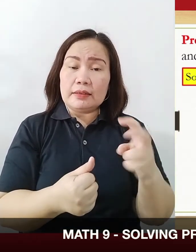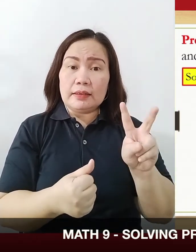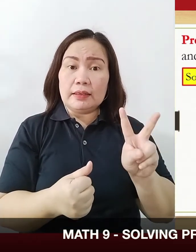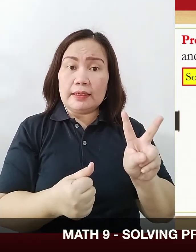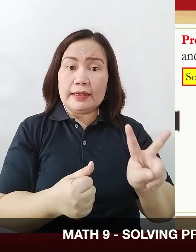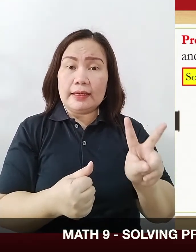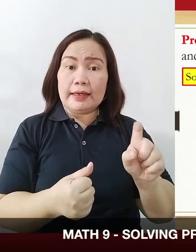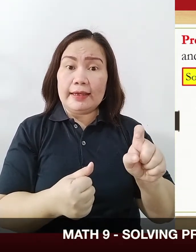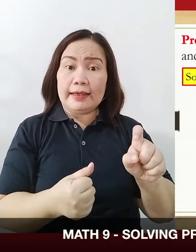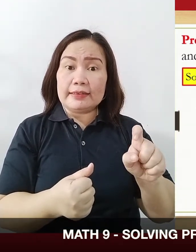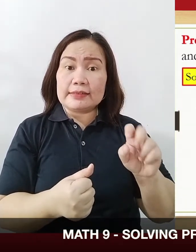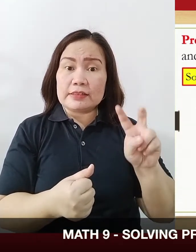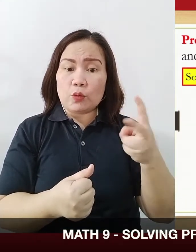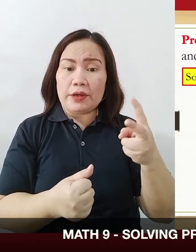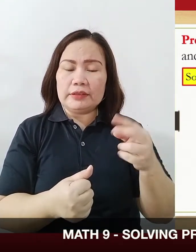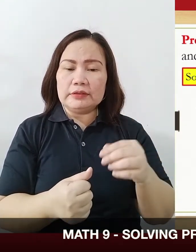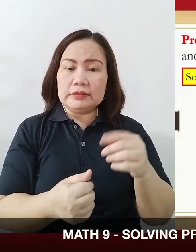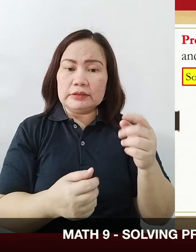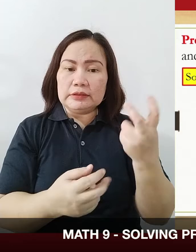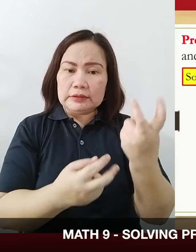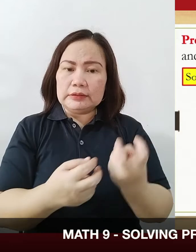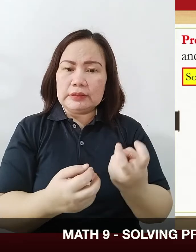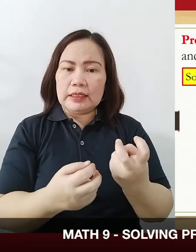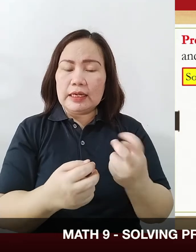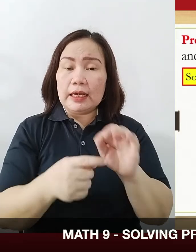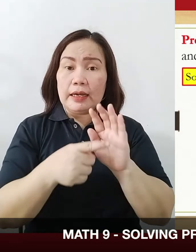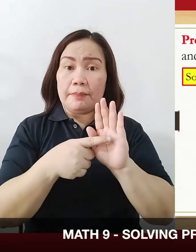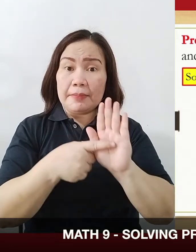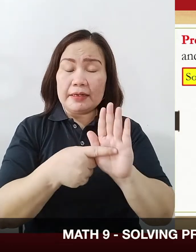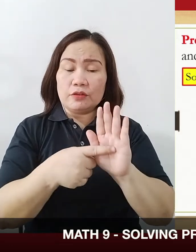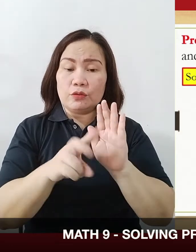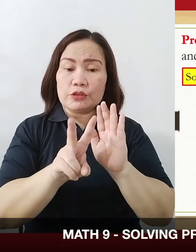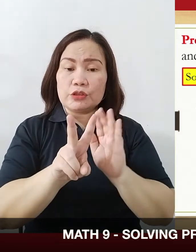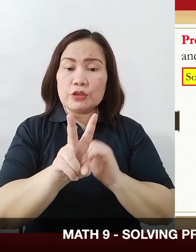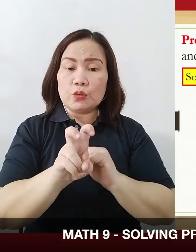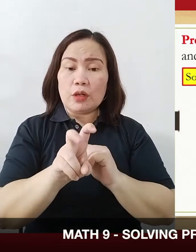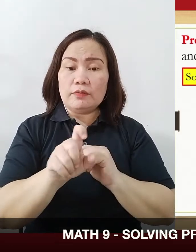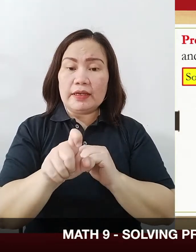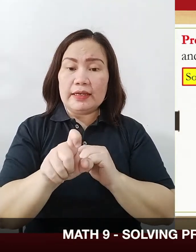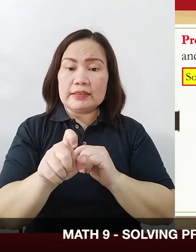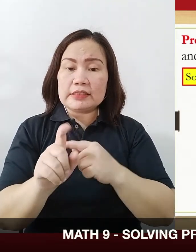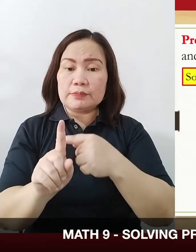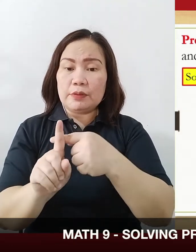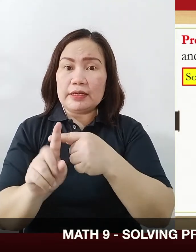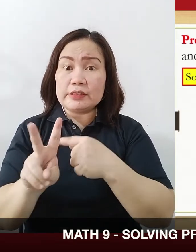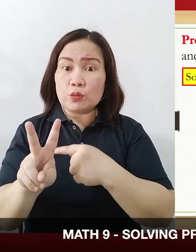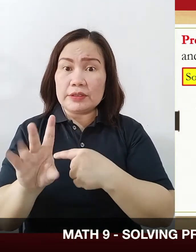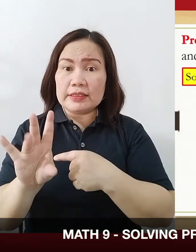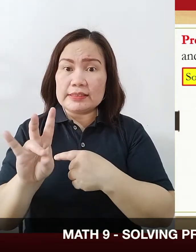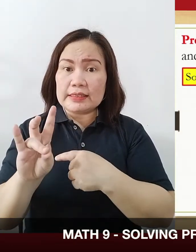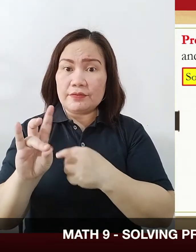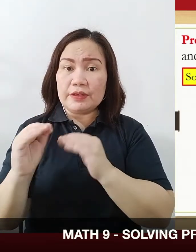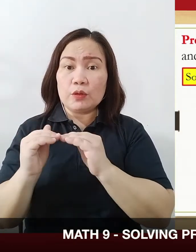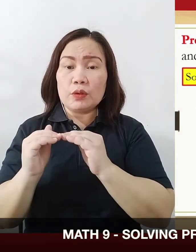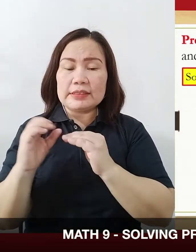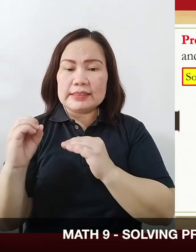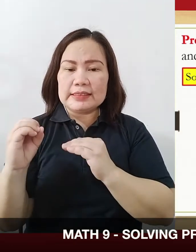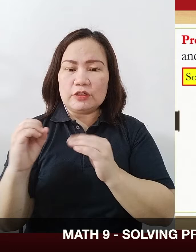So, this is your x squared minus 12x plus 27 is equal to 0.